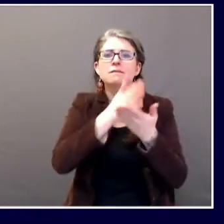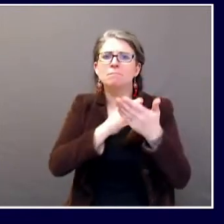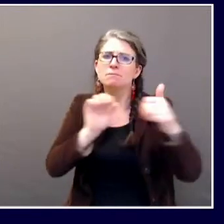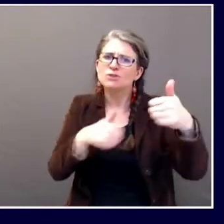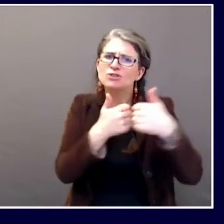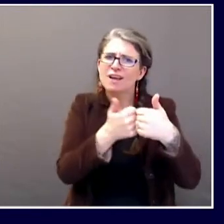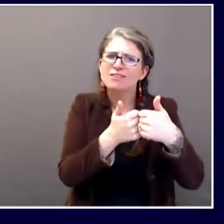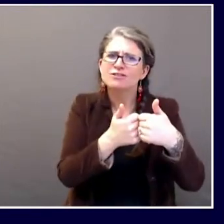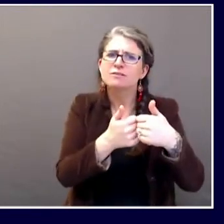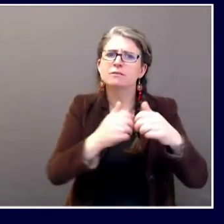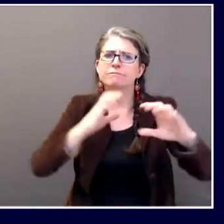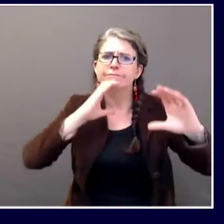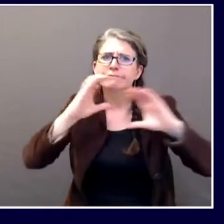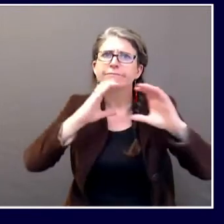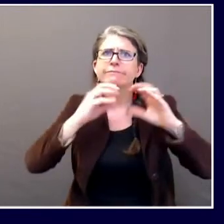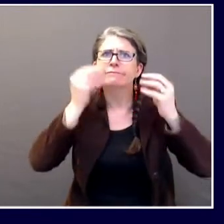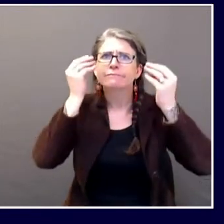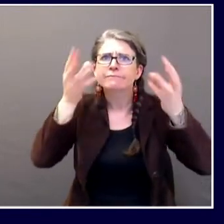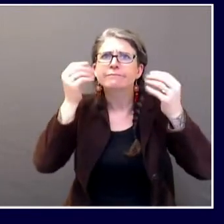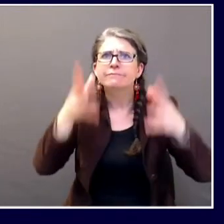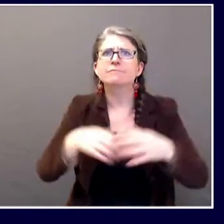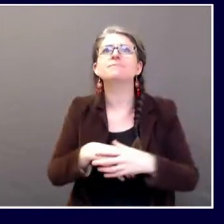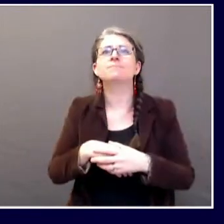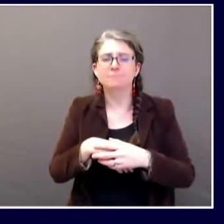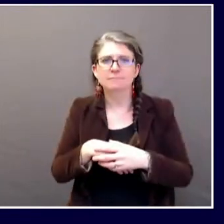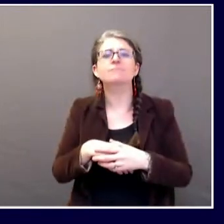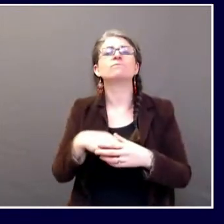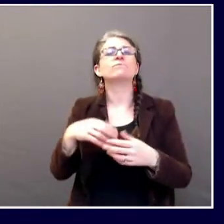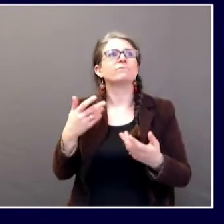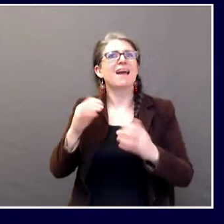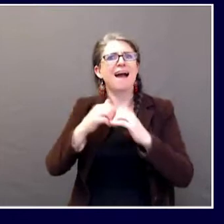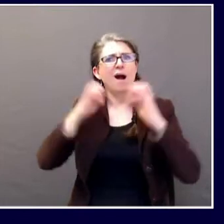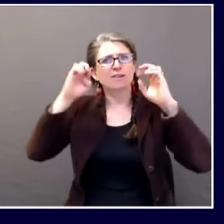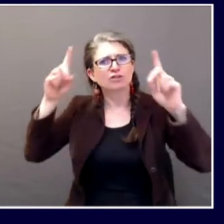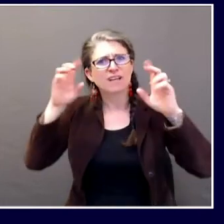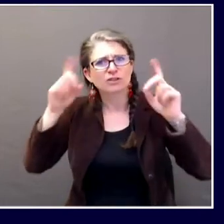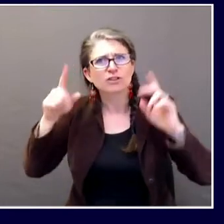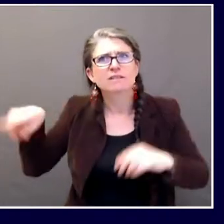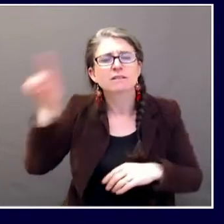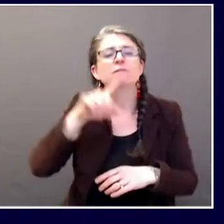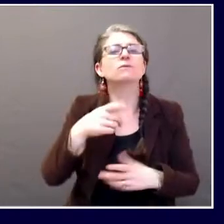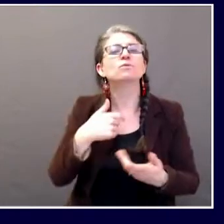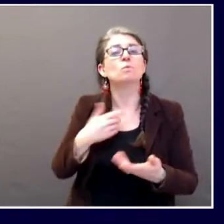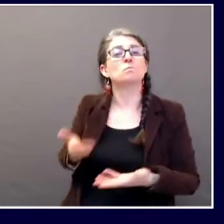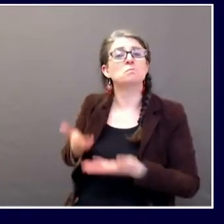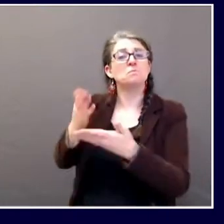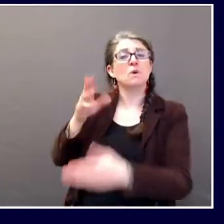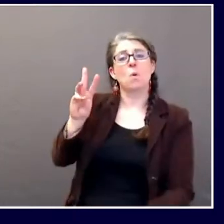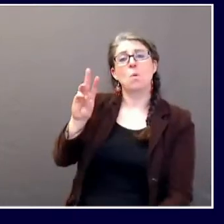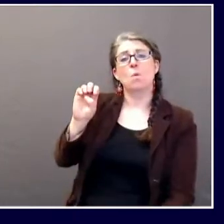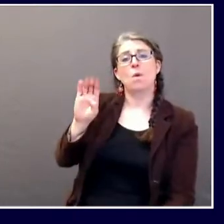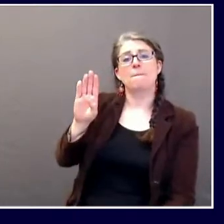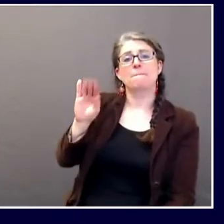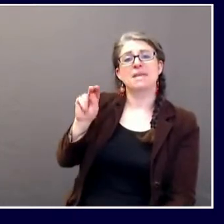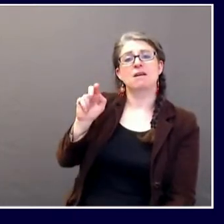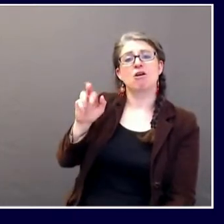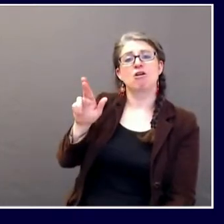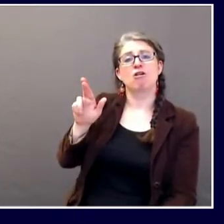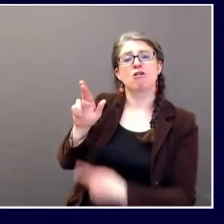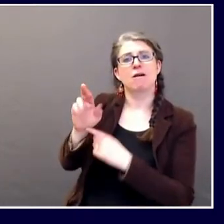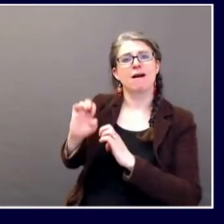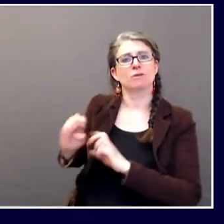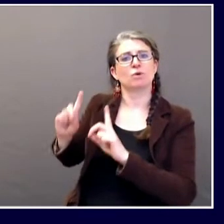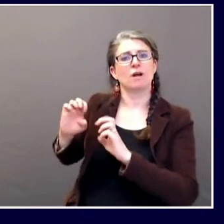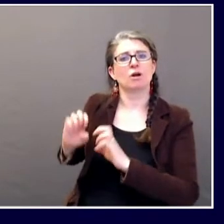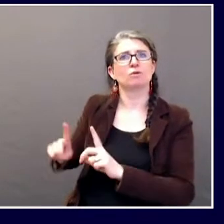webinars, made personal pleas to workers at long-term care facilities. It's really important. We know that nationwide, as well